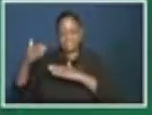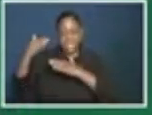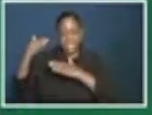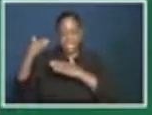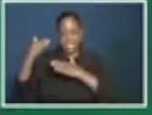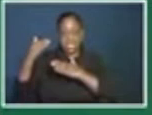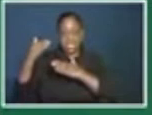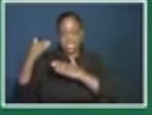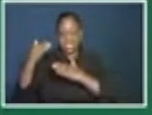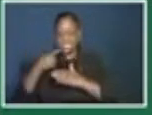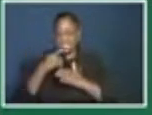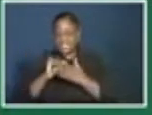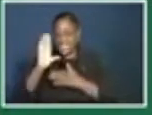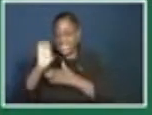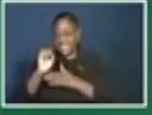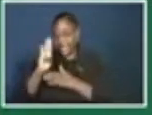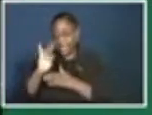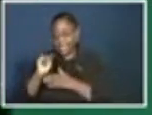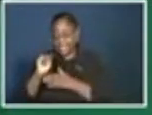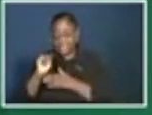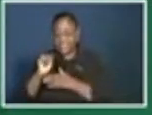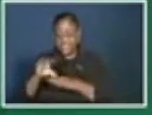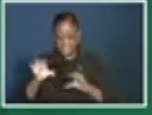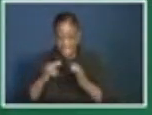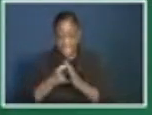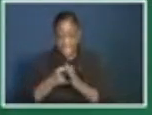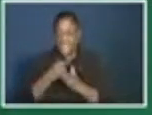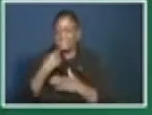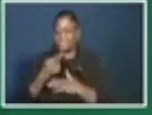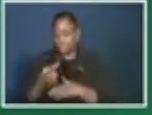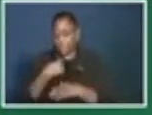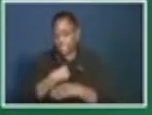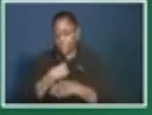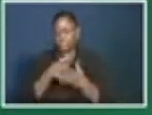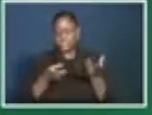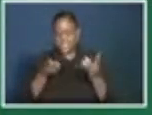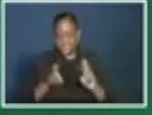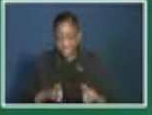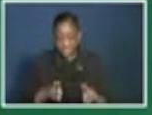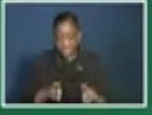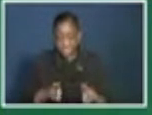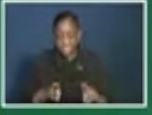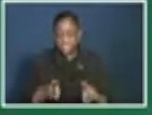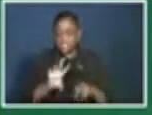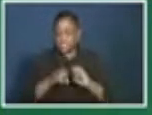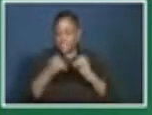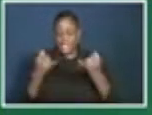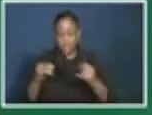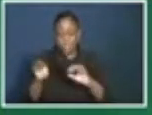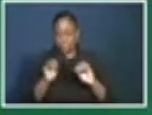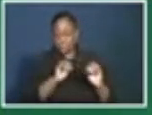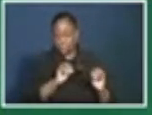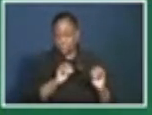all done by Cabinet, and I've been informed that this matter has now been moved, invitations and